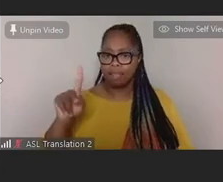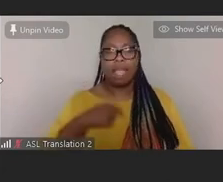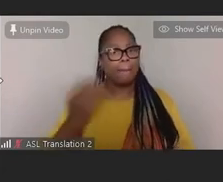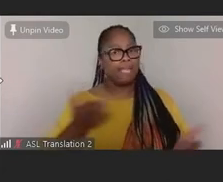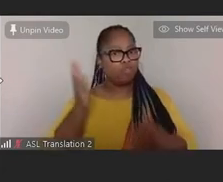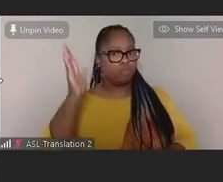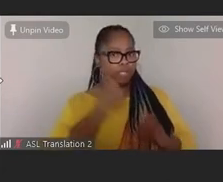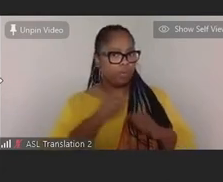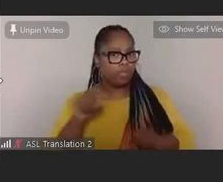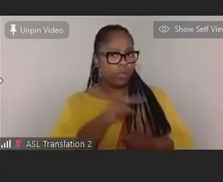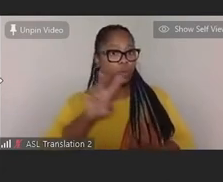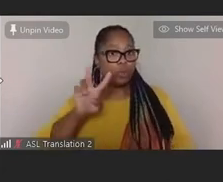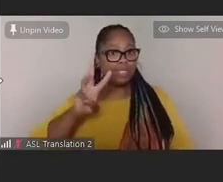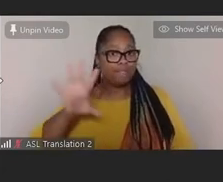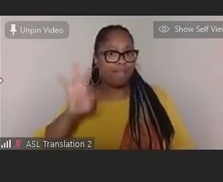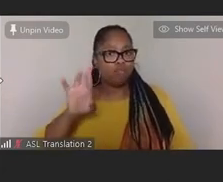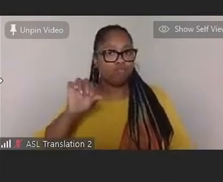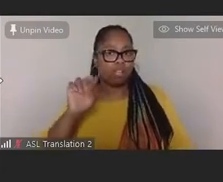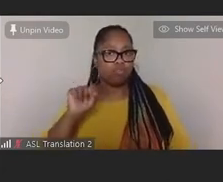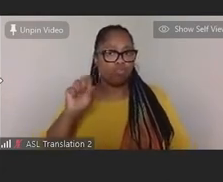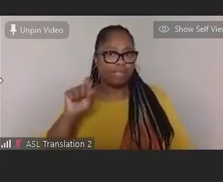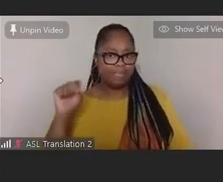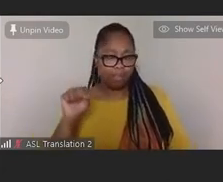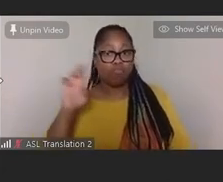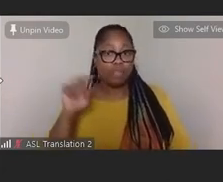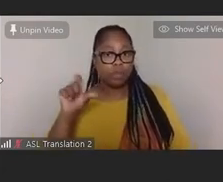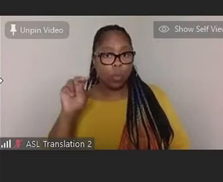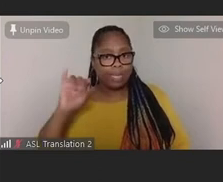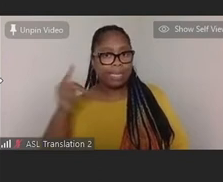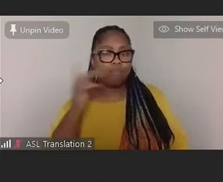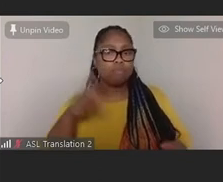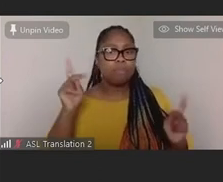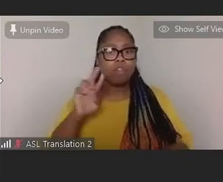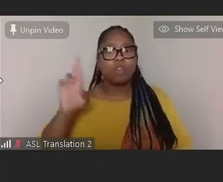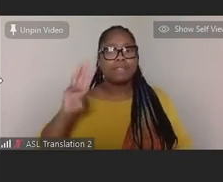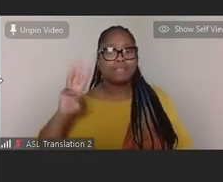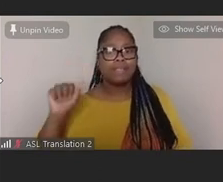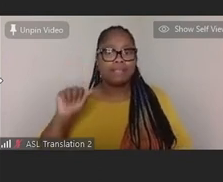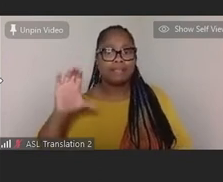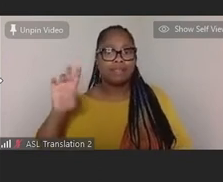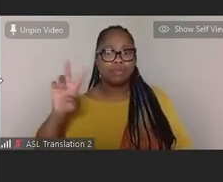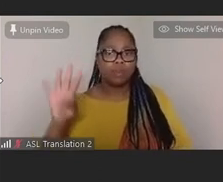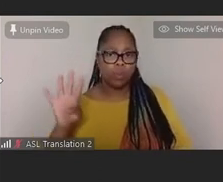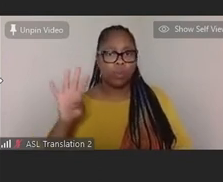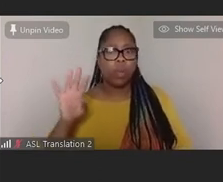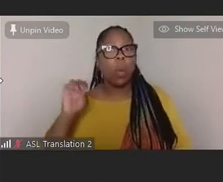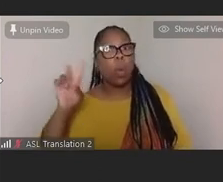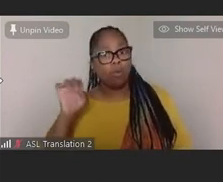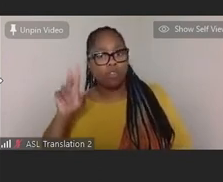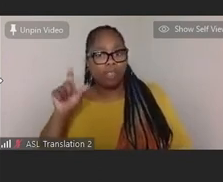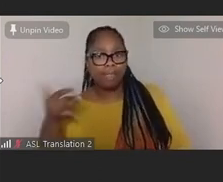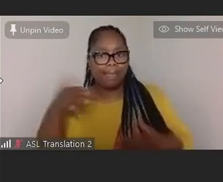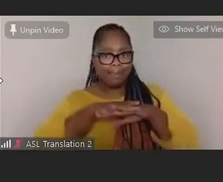with you to 265 Front Street, which is a rezoning to permit an R6A C24 overlay, which